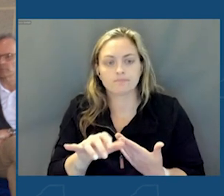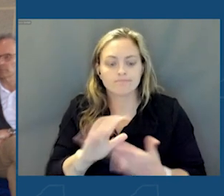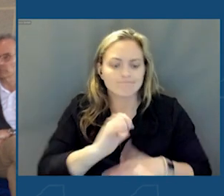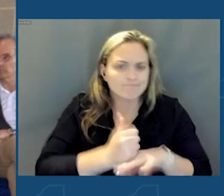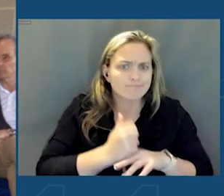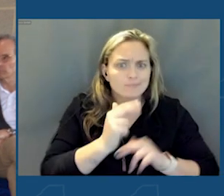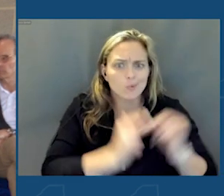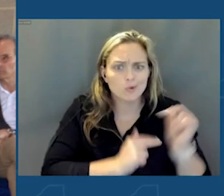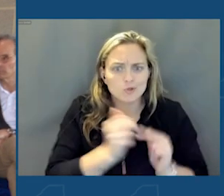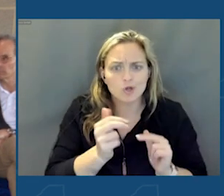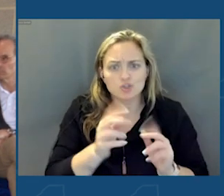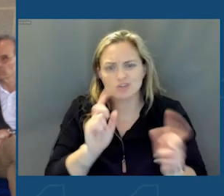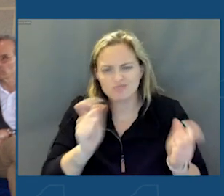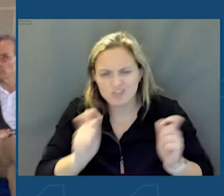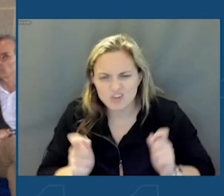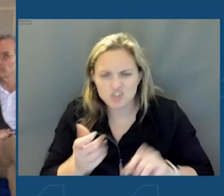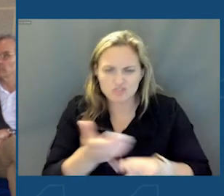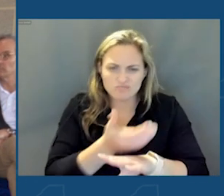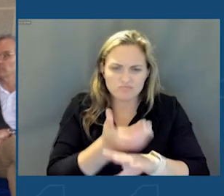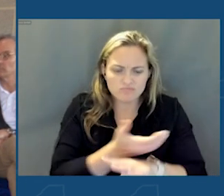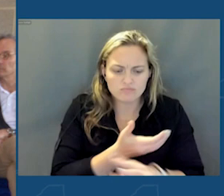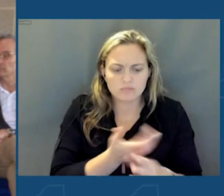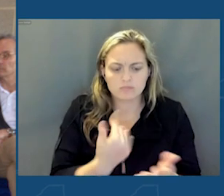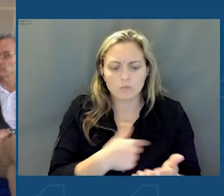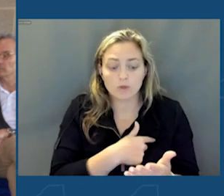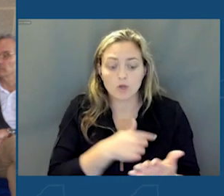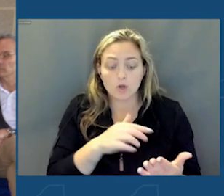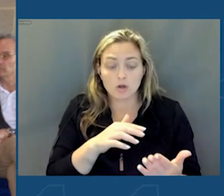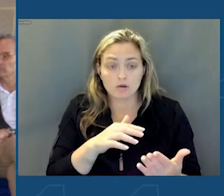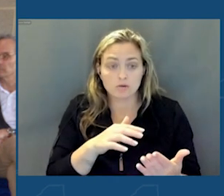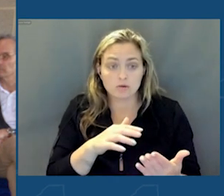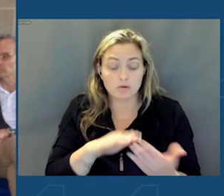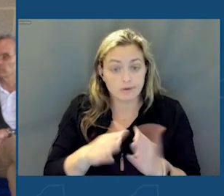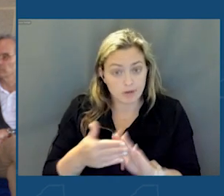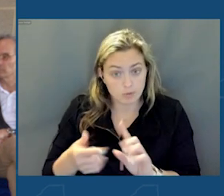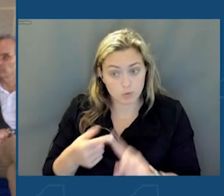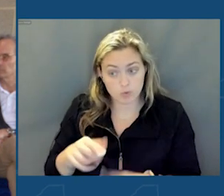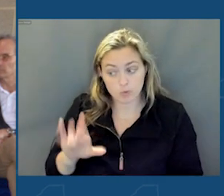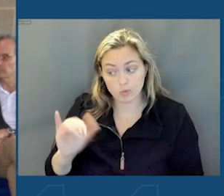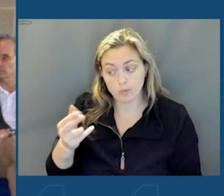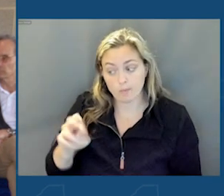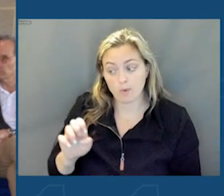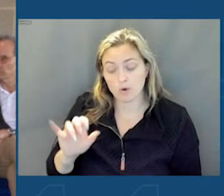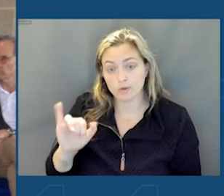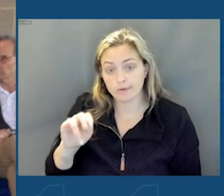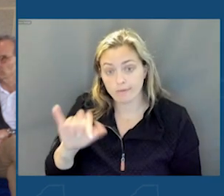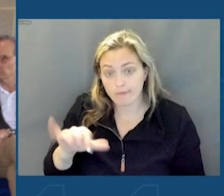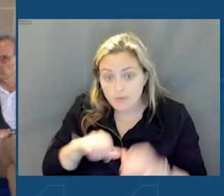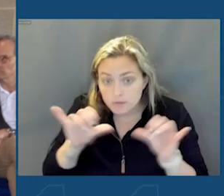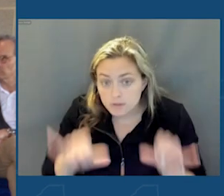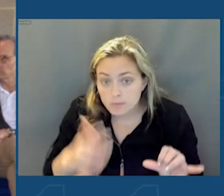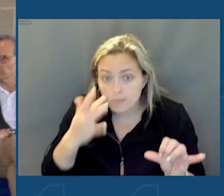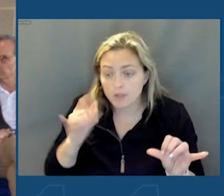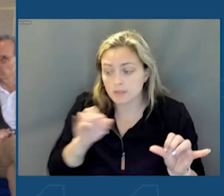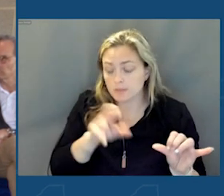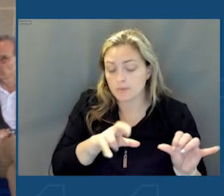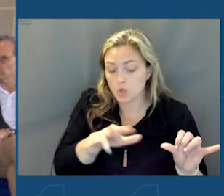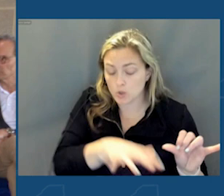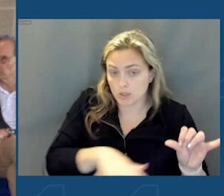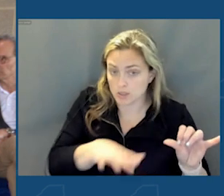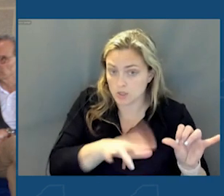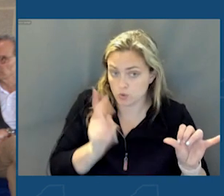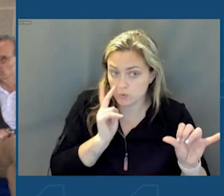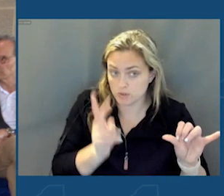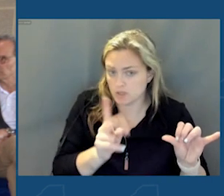make renovations. We're a neighbor to the barge canal system because the cemetery land, you're seeing only a